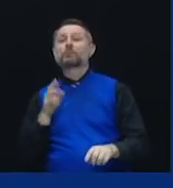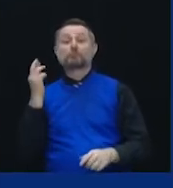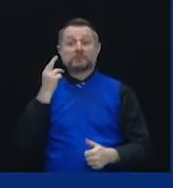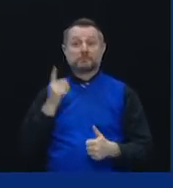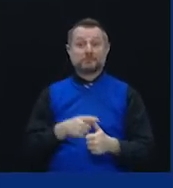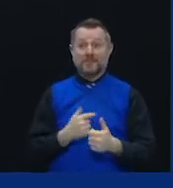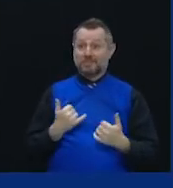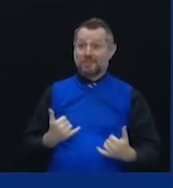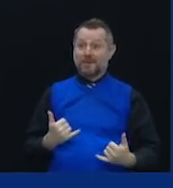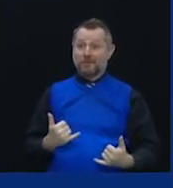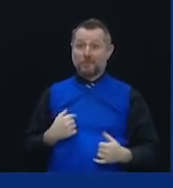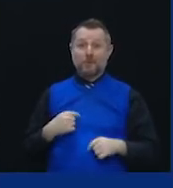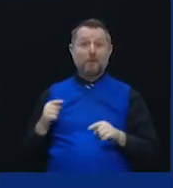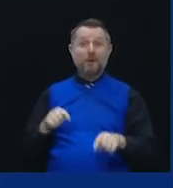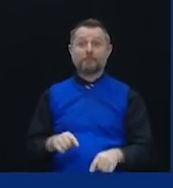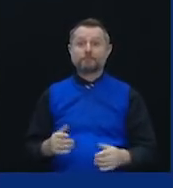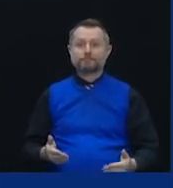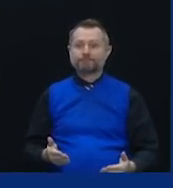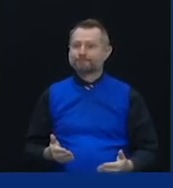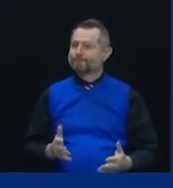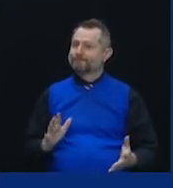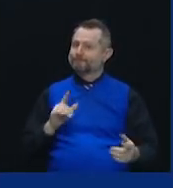emotional experience for me.